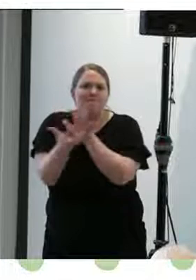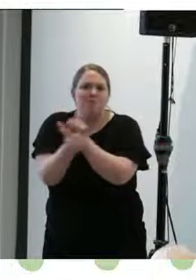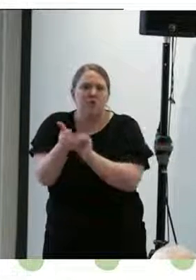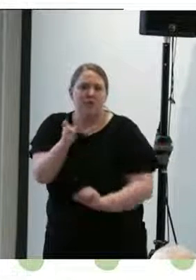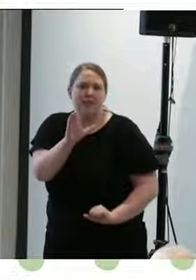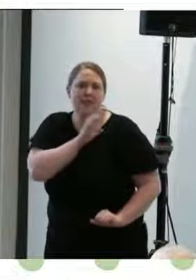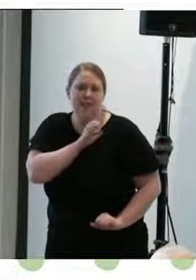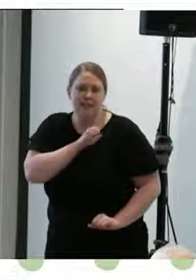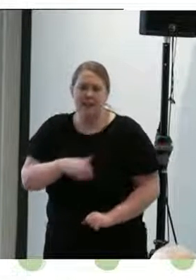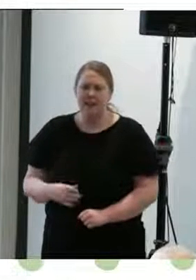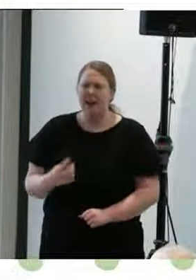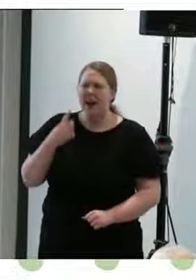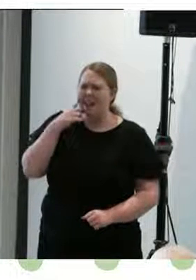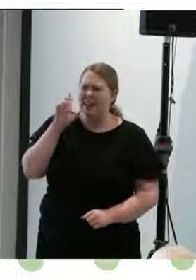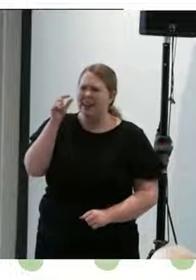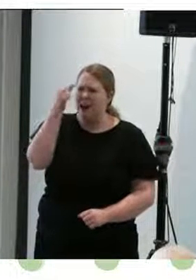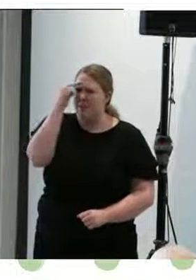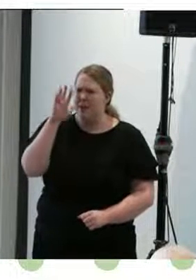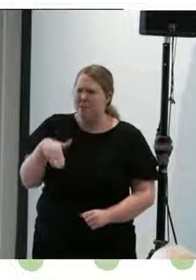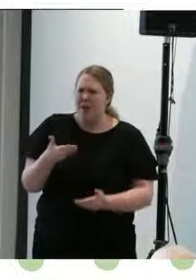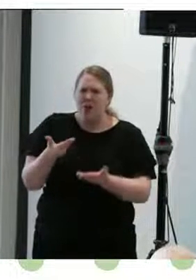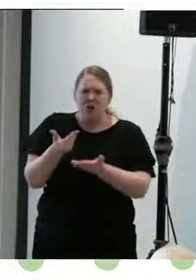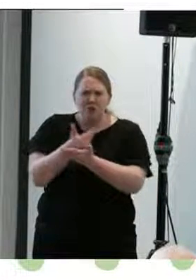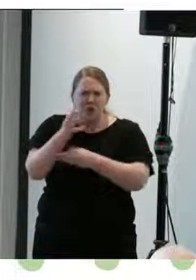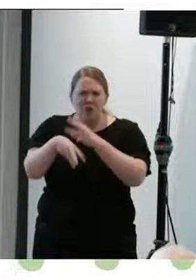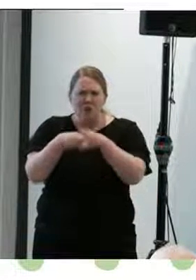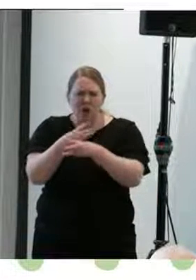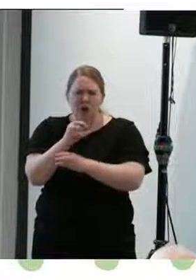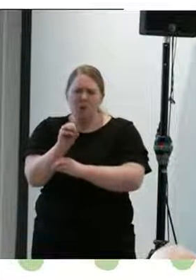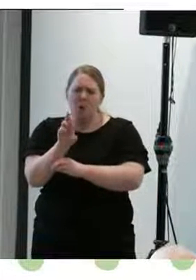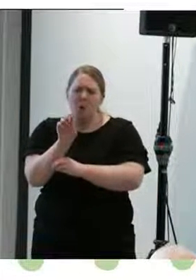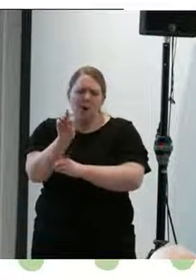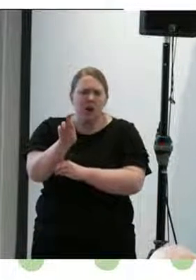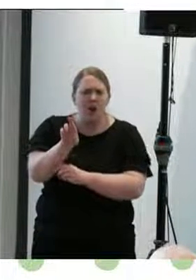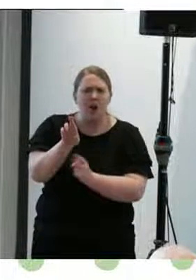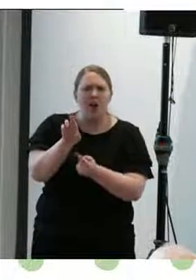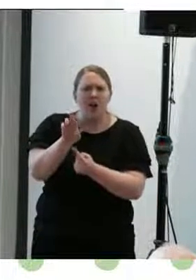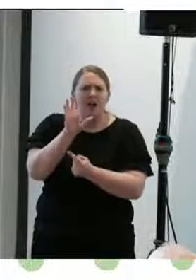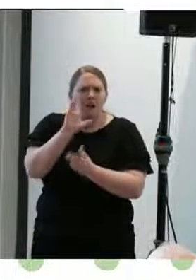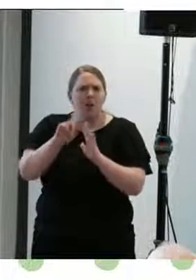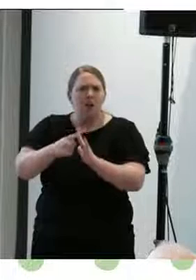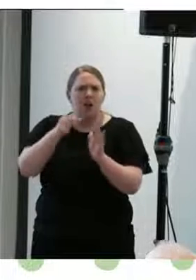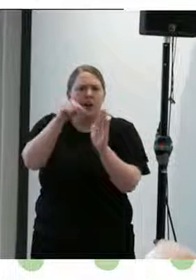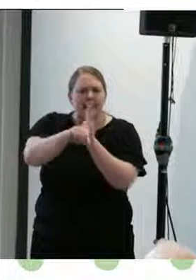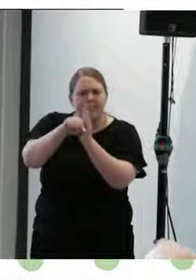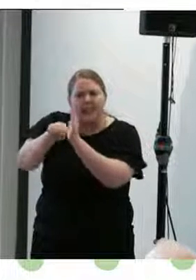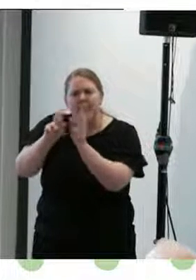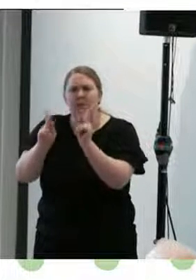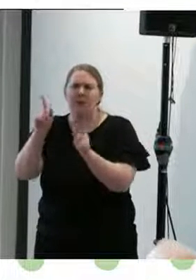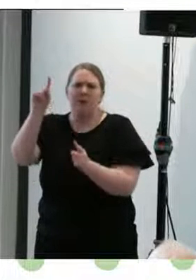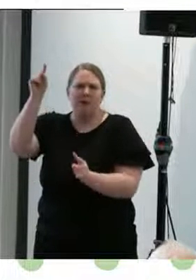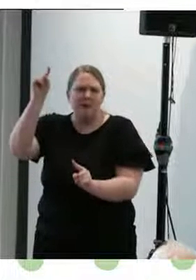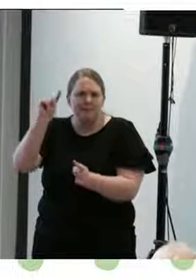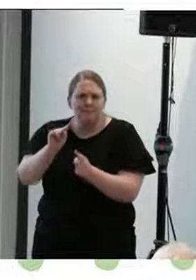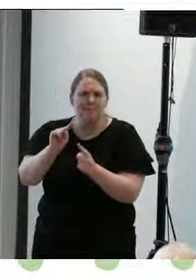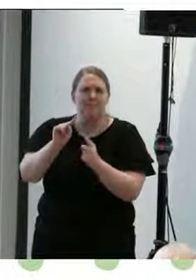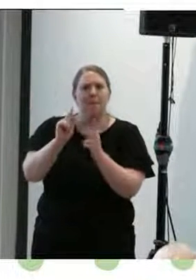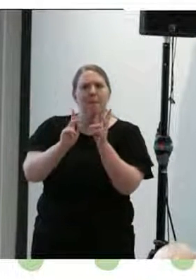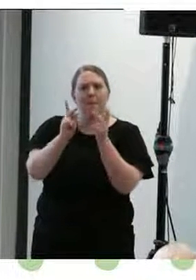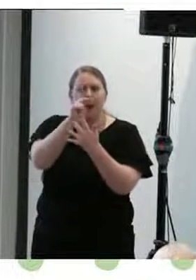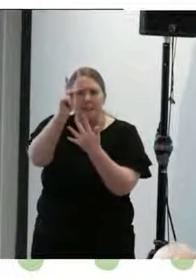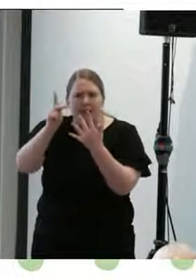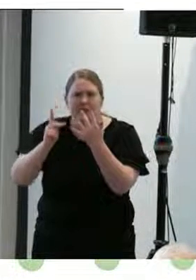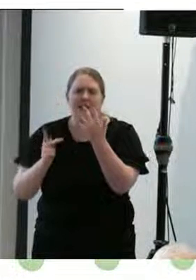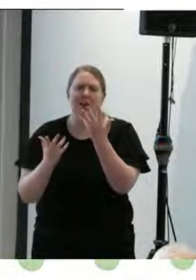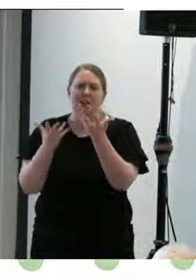I think the government is, what is it, New World Order? I think the government is gonna kill people off to control the population. They wanna control the population